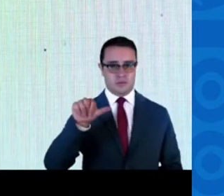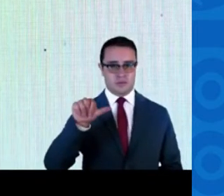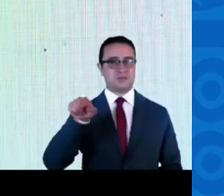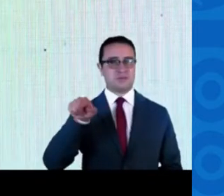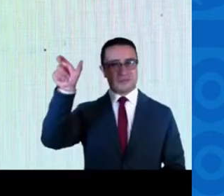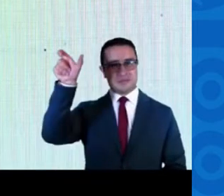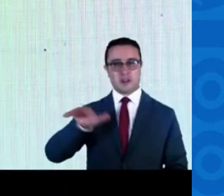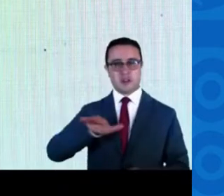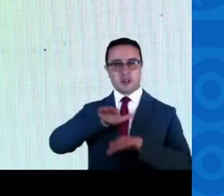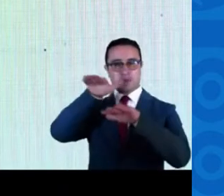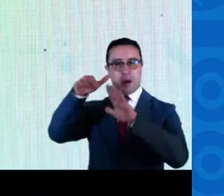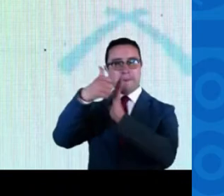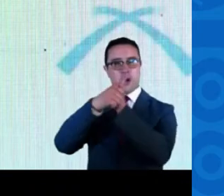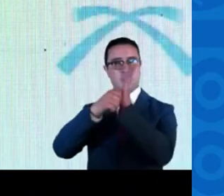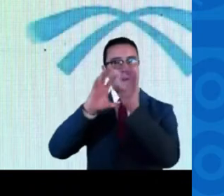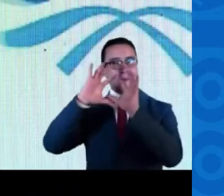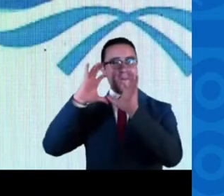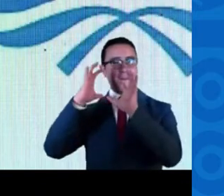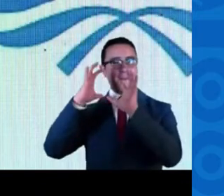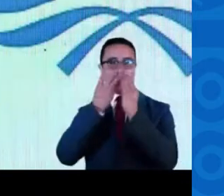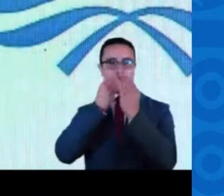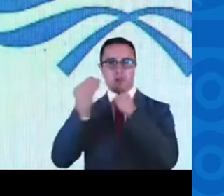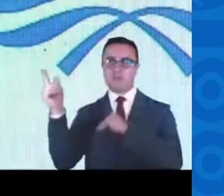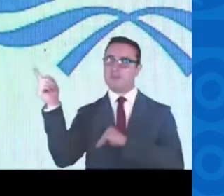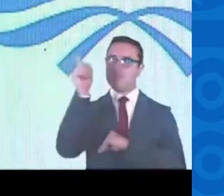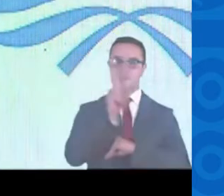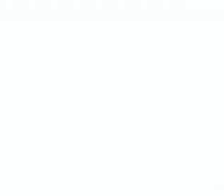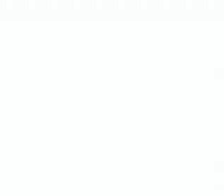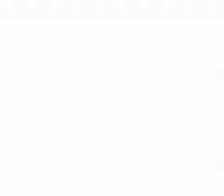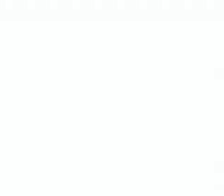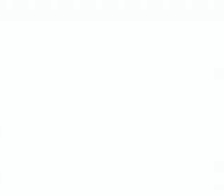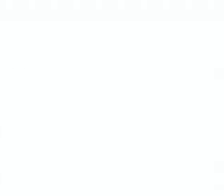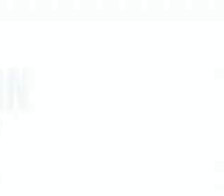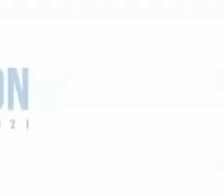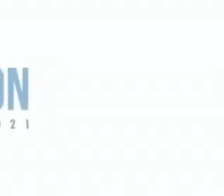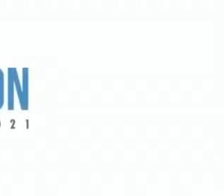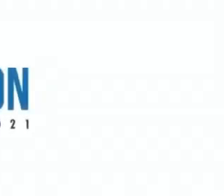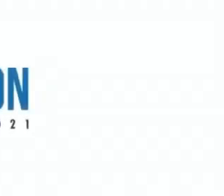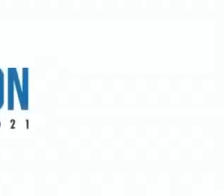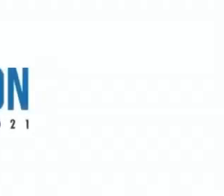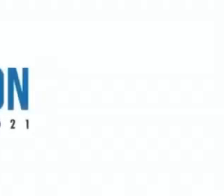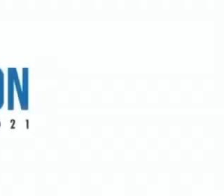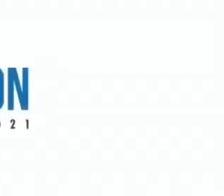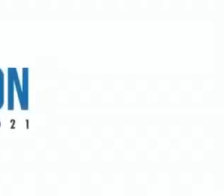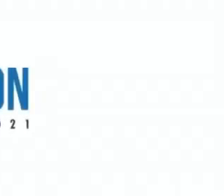is the country representative of the World Food Programme.